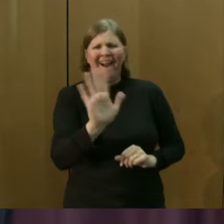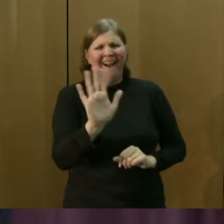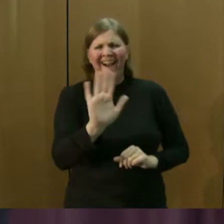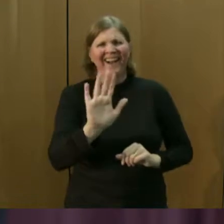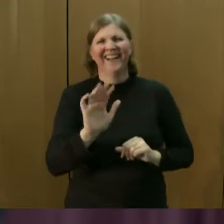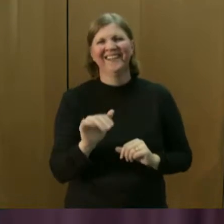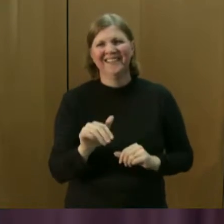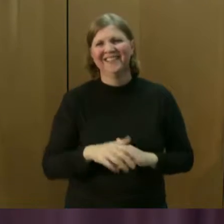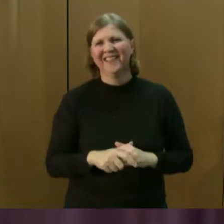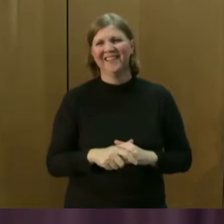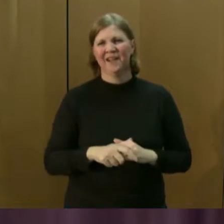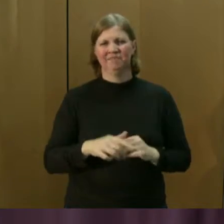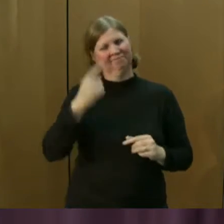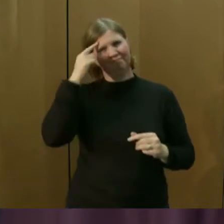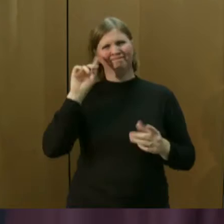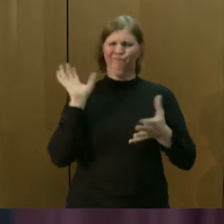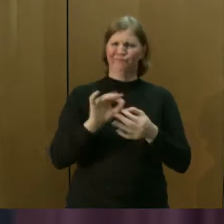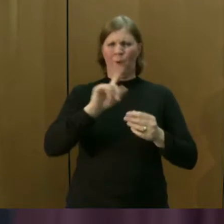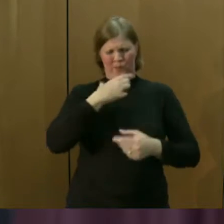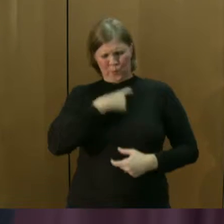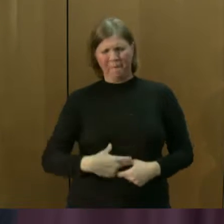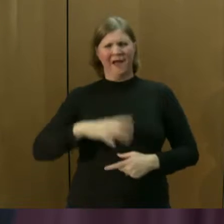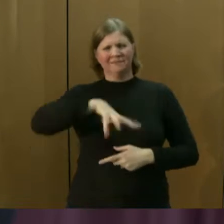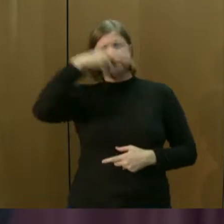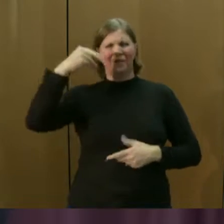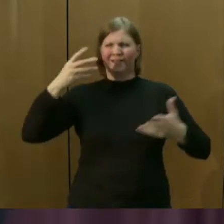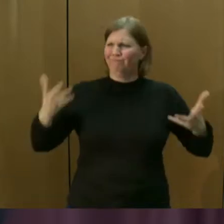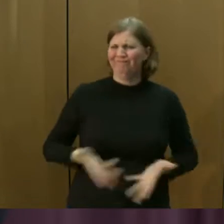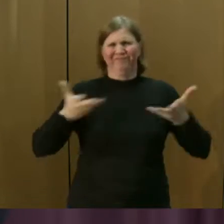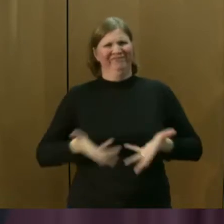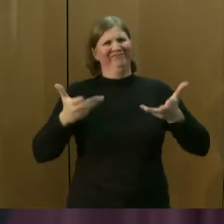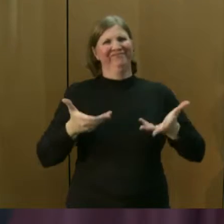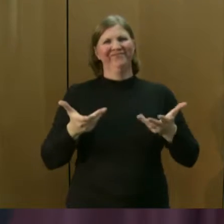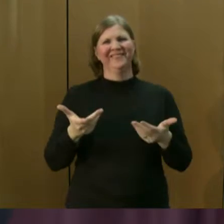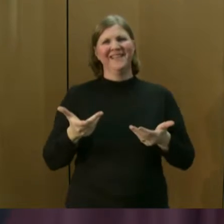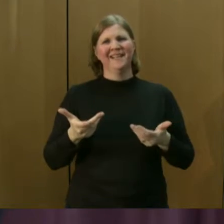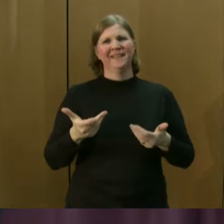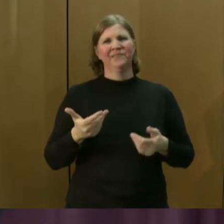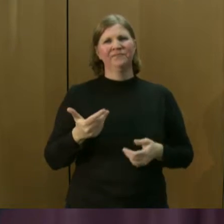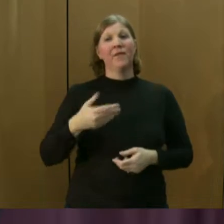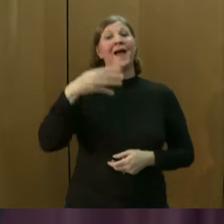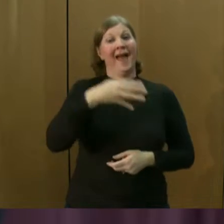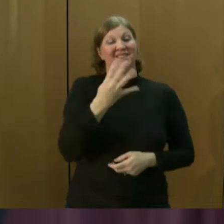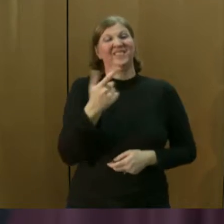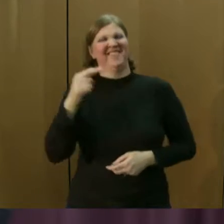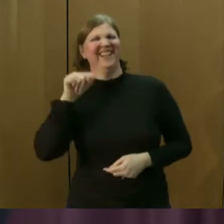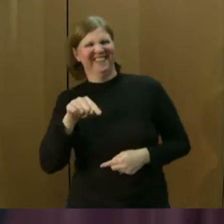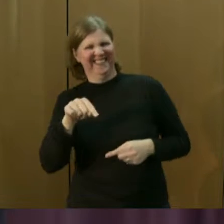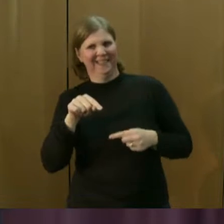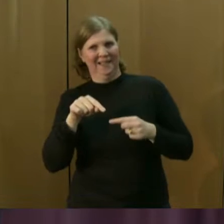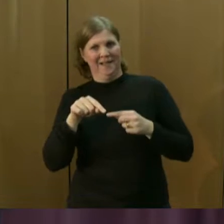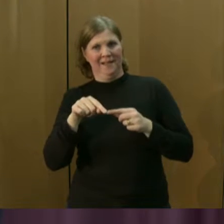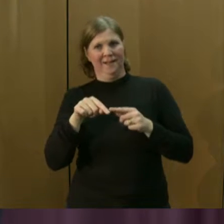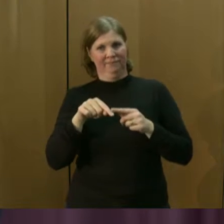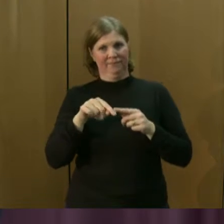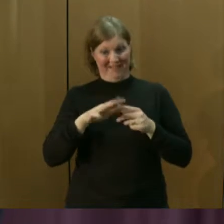really wonderful thing. And in that year, in 1947, 8 companies, 6 of whom were from Scotland, decided that this was